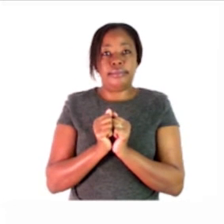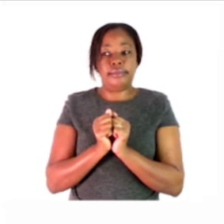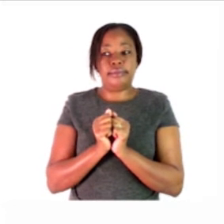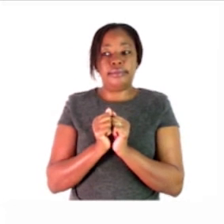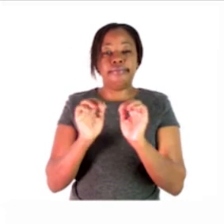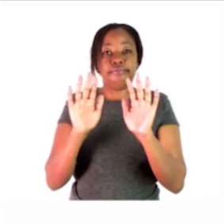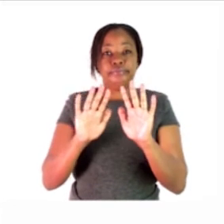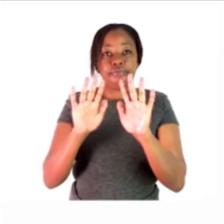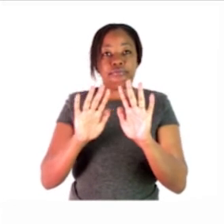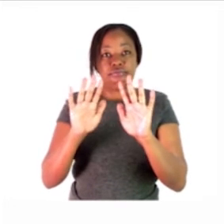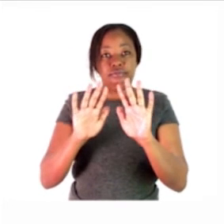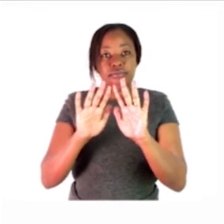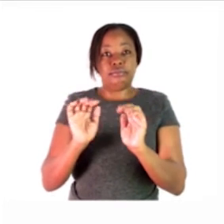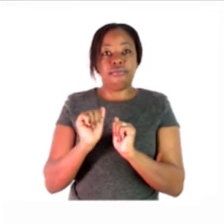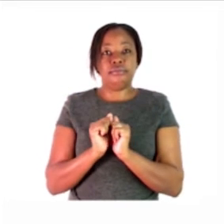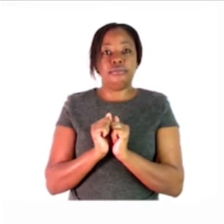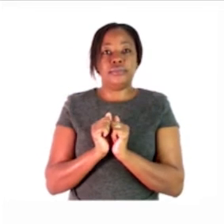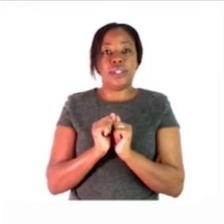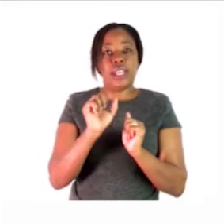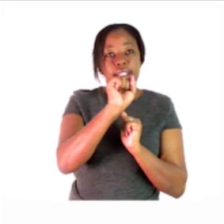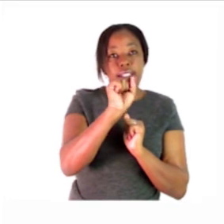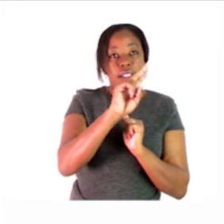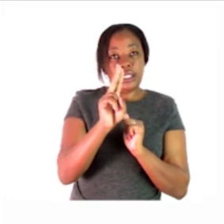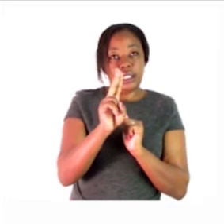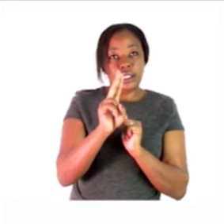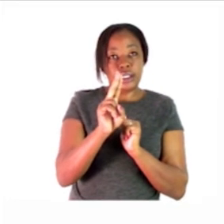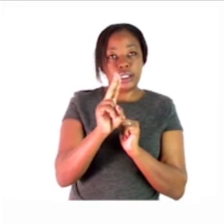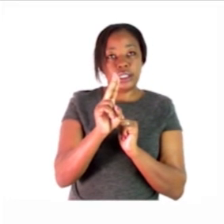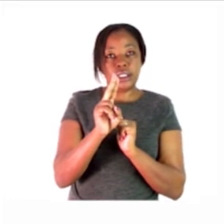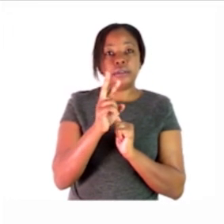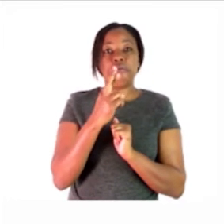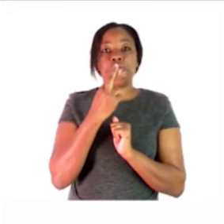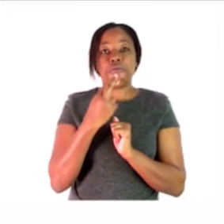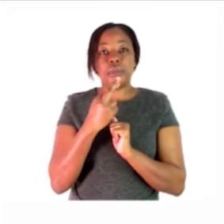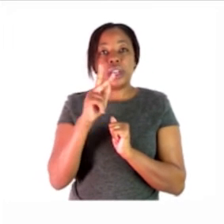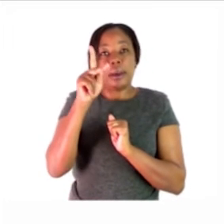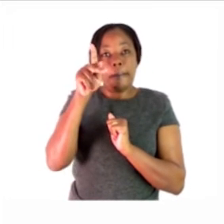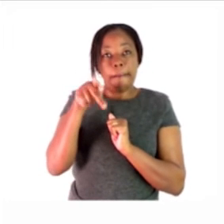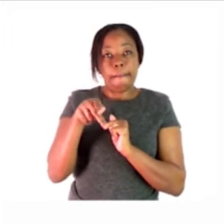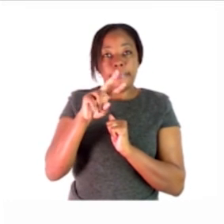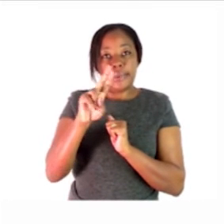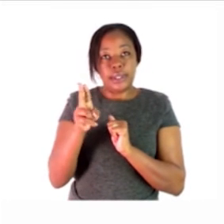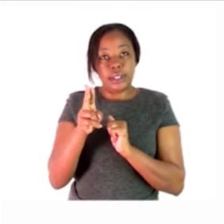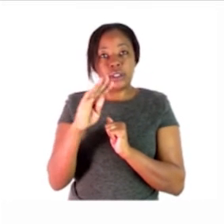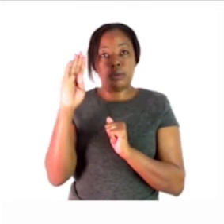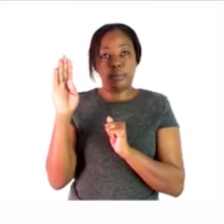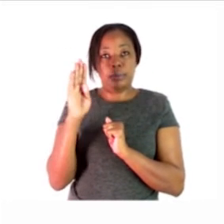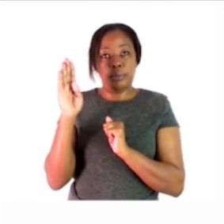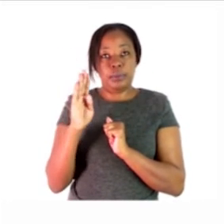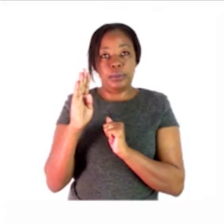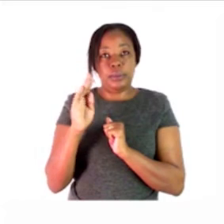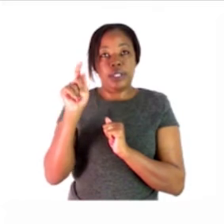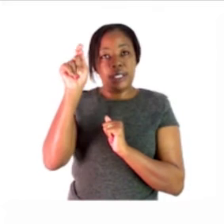here. We have the sh sound, which is the s and the h when they are together. We have the p and the